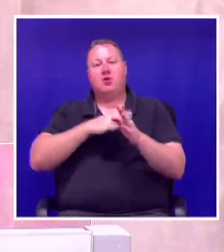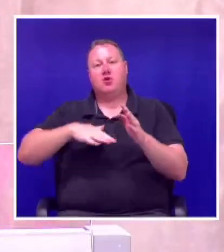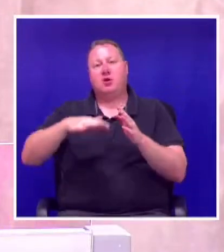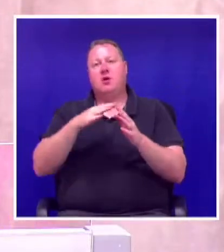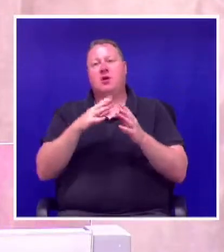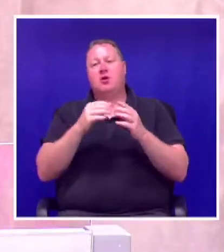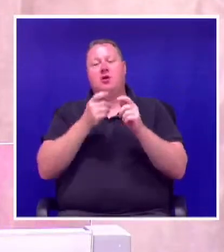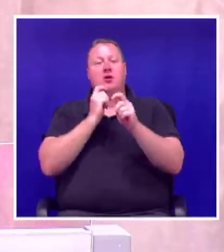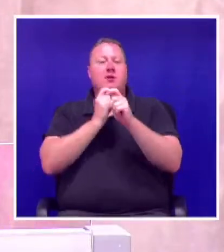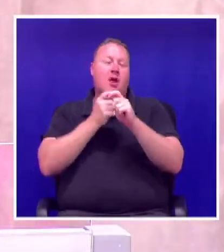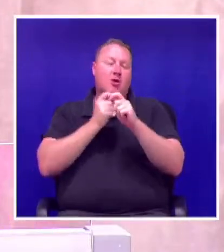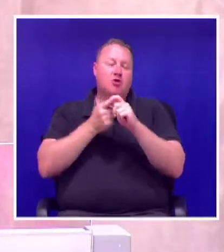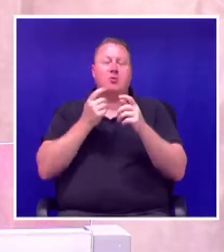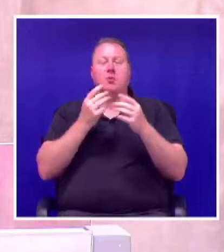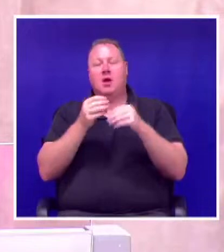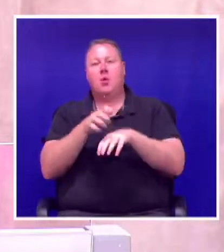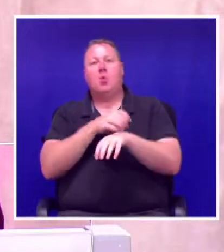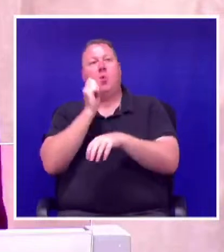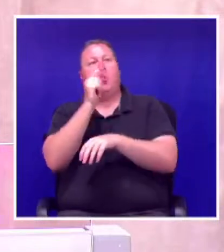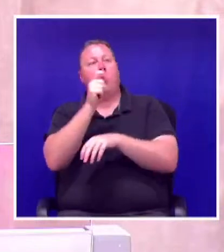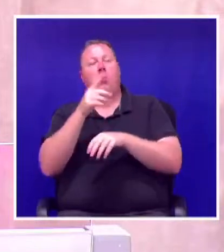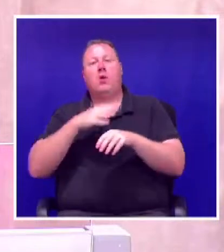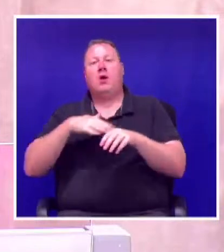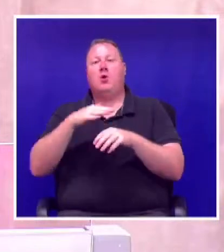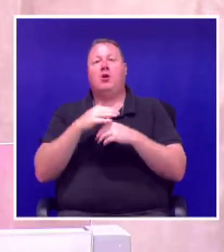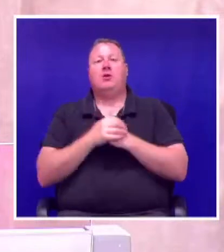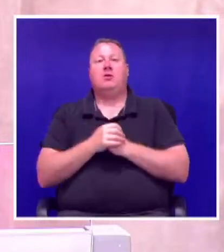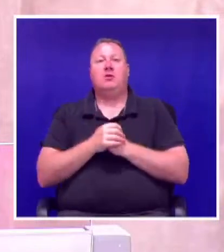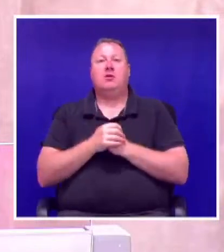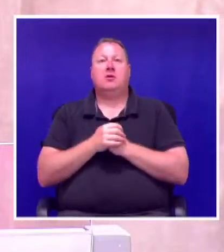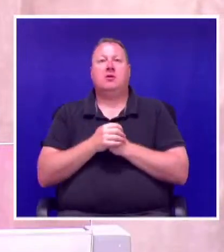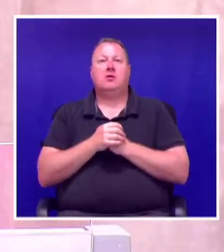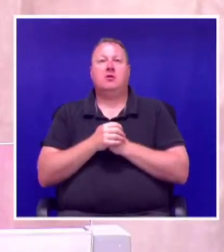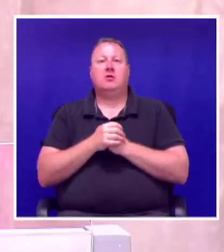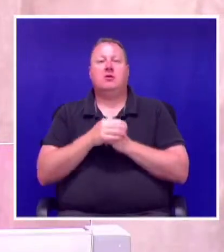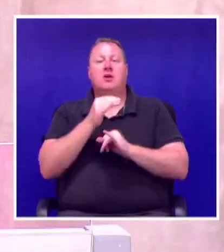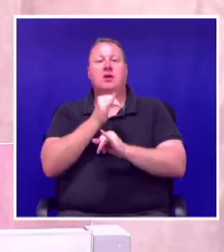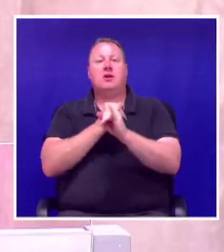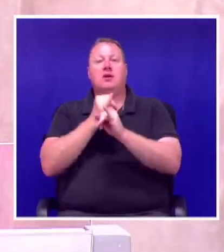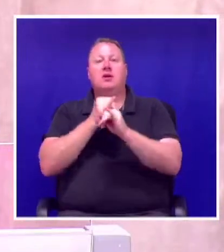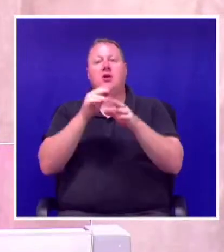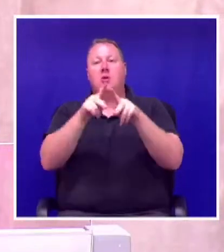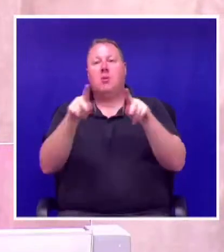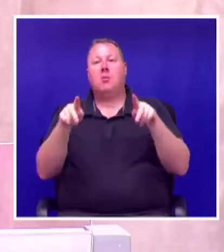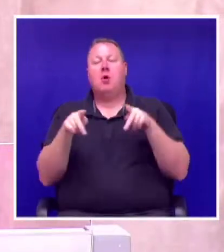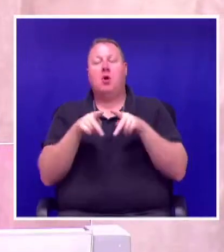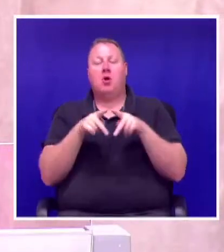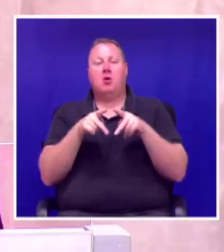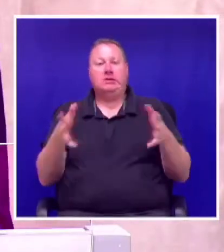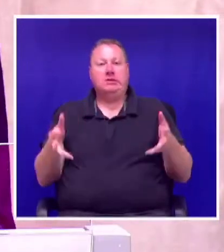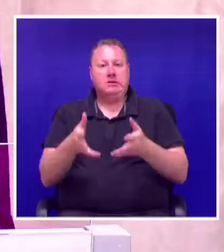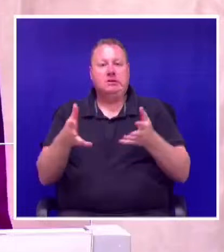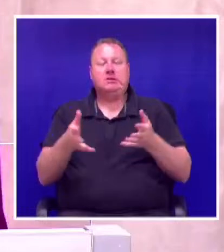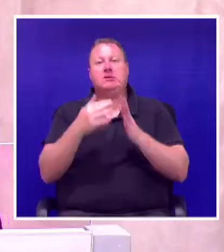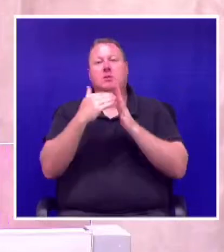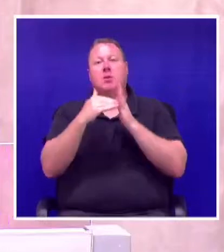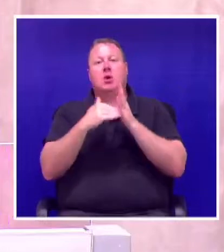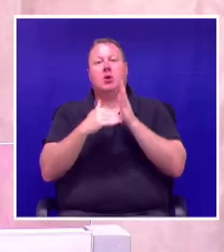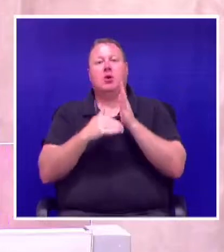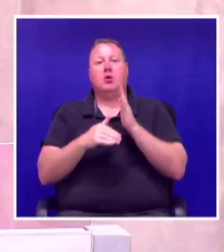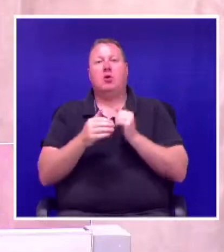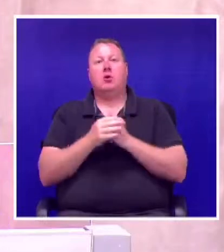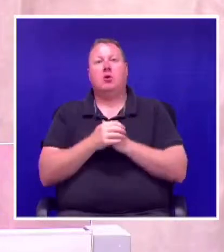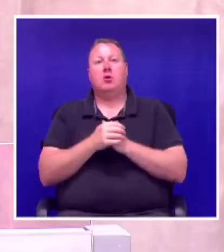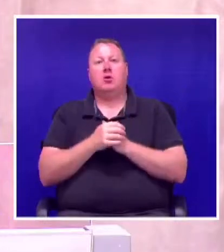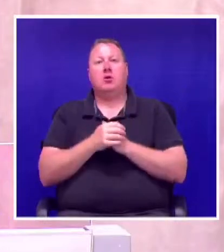areas. The Industrial Parks Revitalization Program further aims